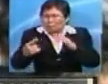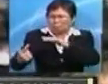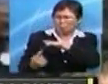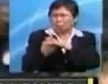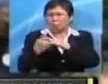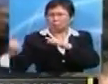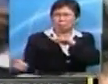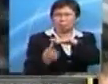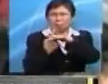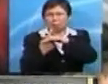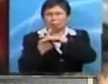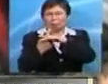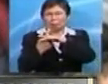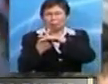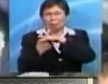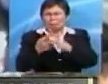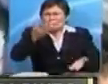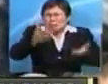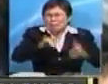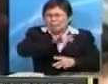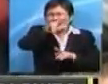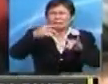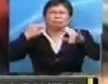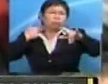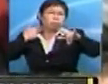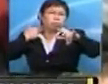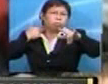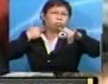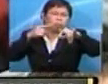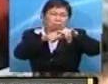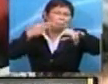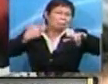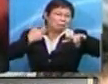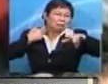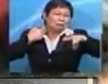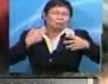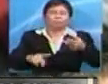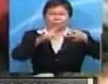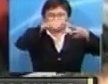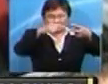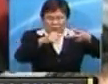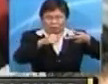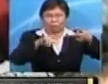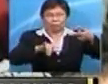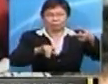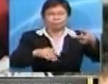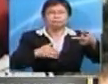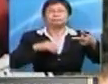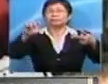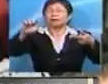raise the possibility of the plane being hijacked and still at large? The second question for Ahmad